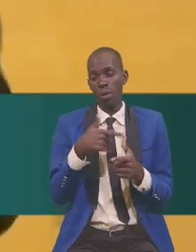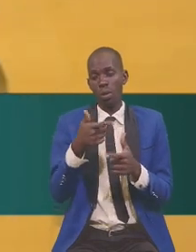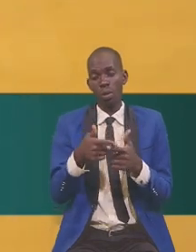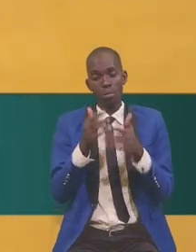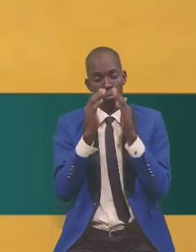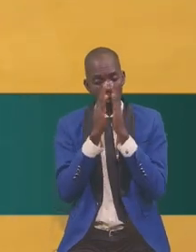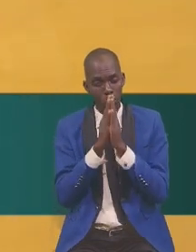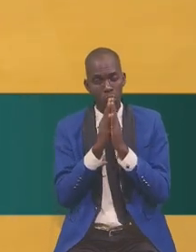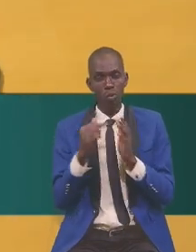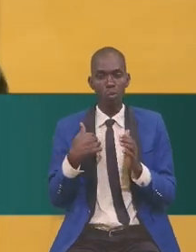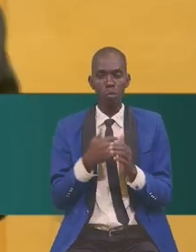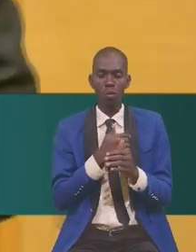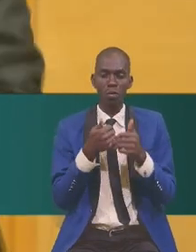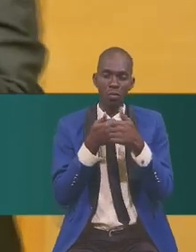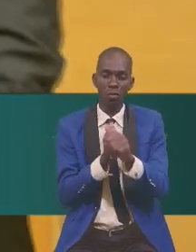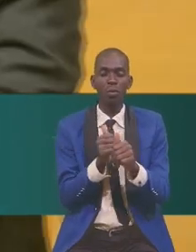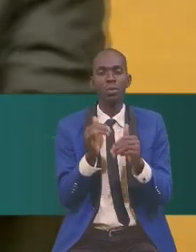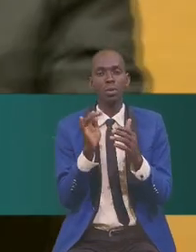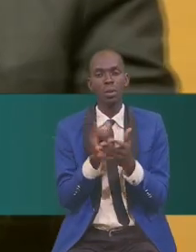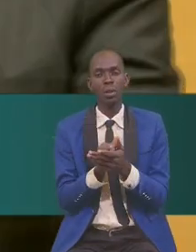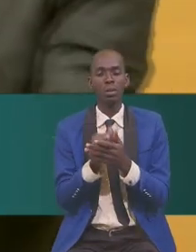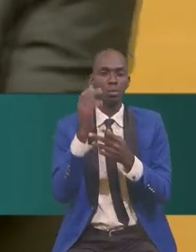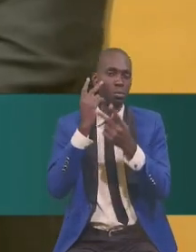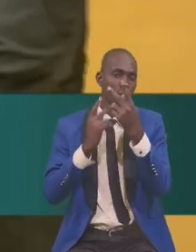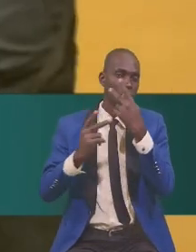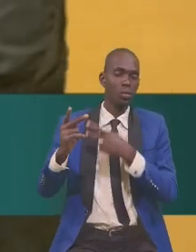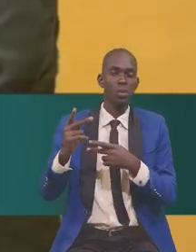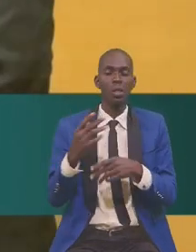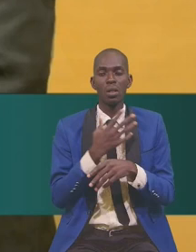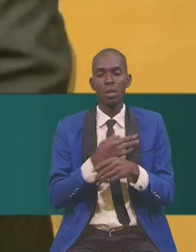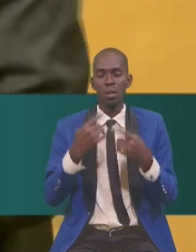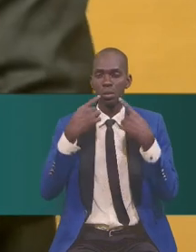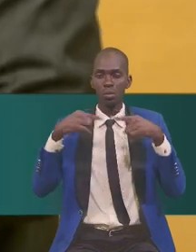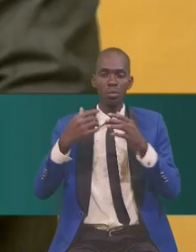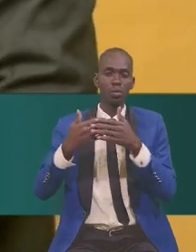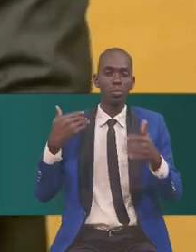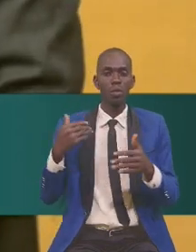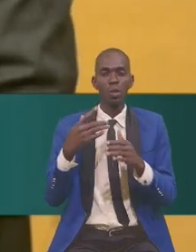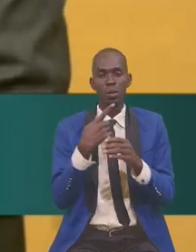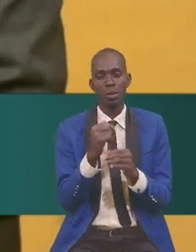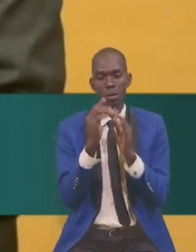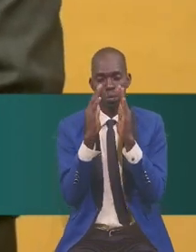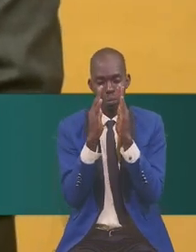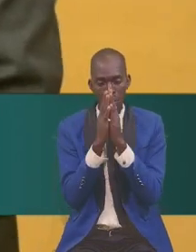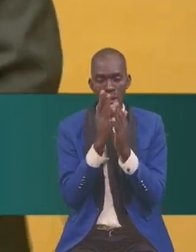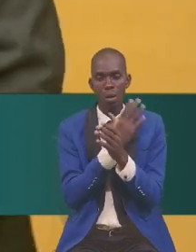to that revelation, the prayer and the power for greater exploits